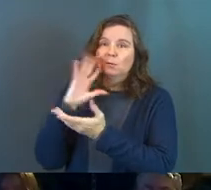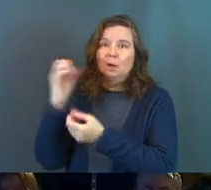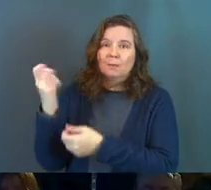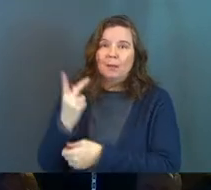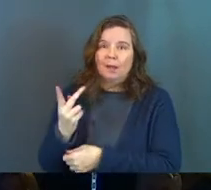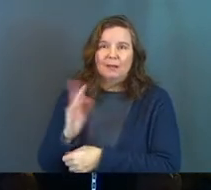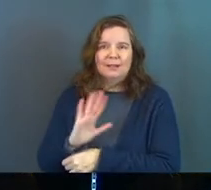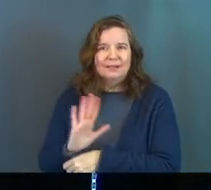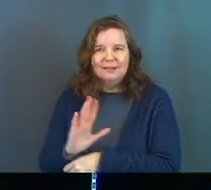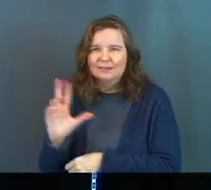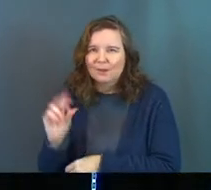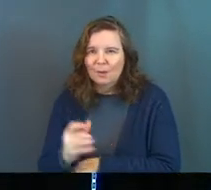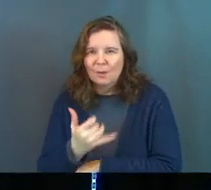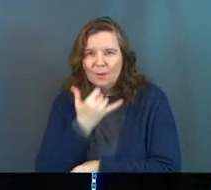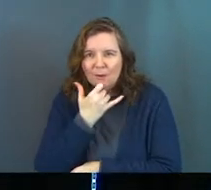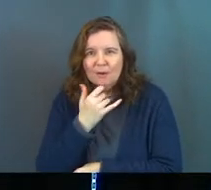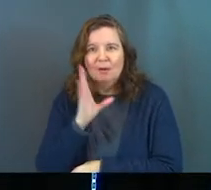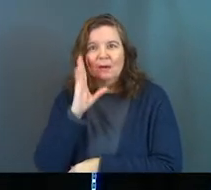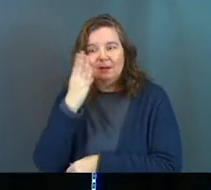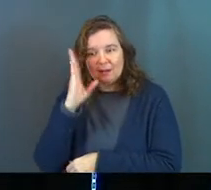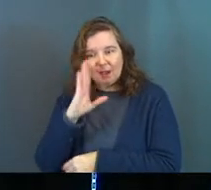back.